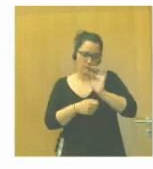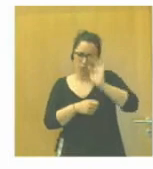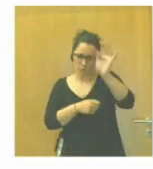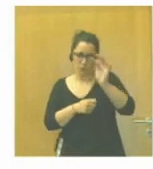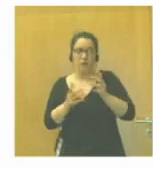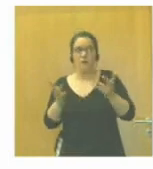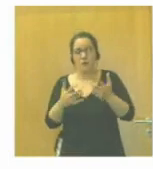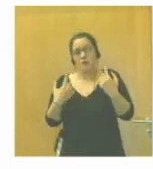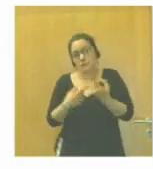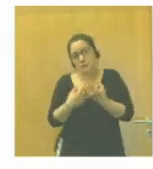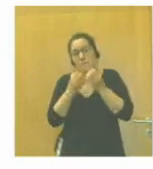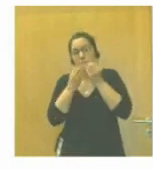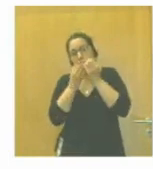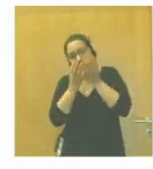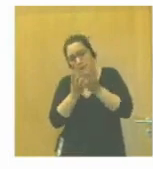So